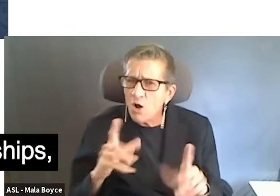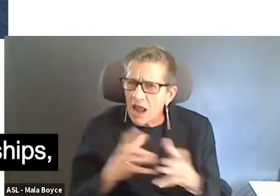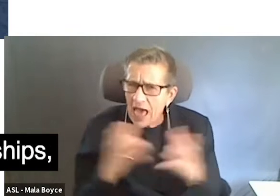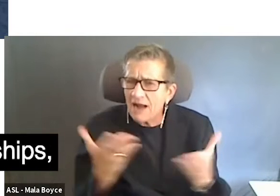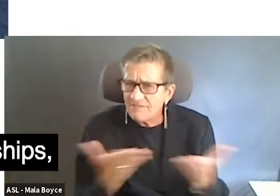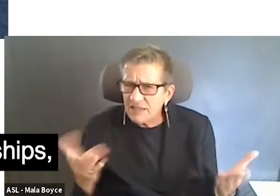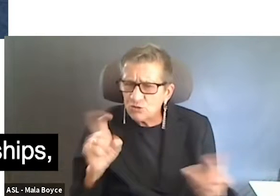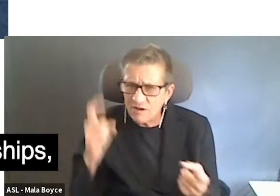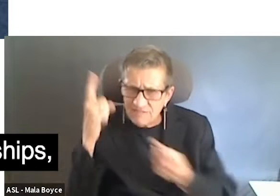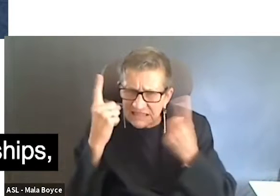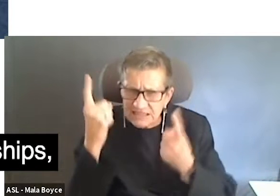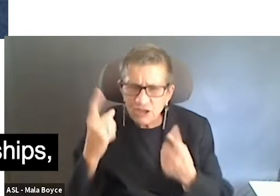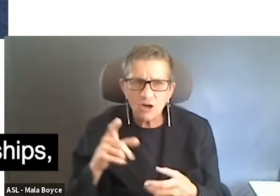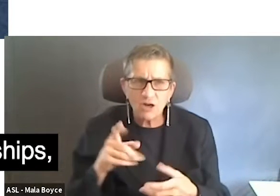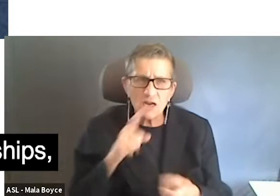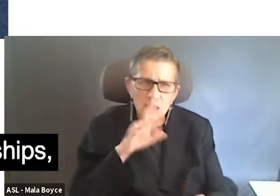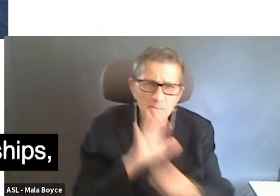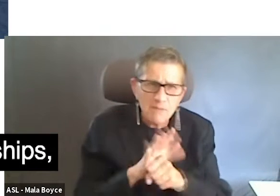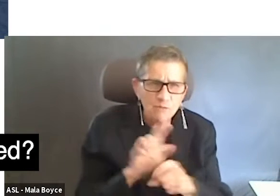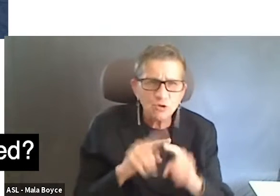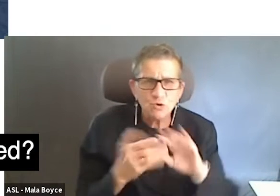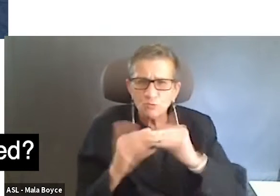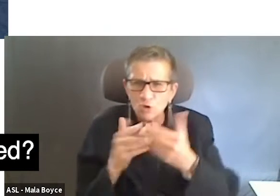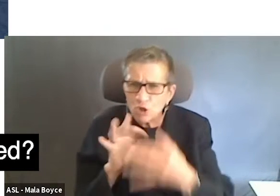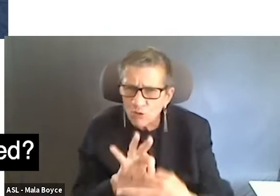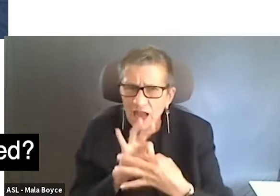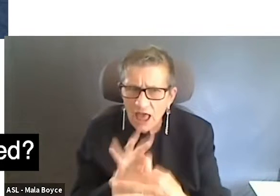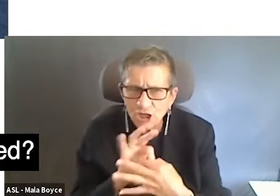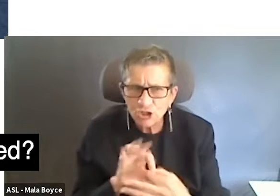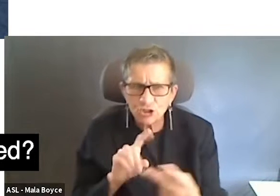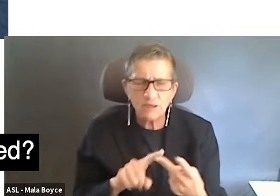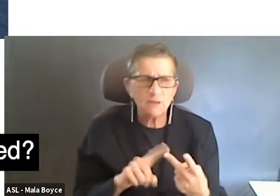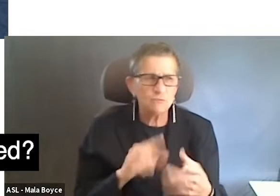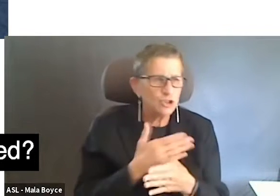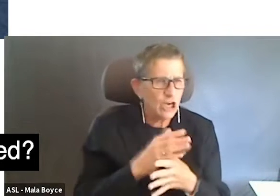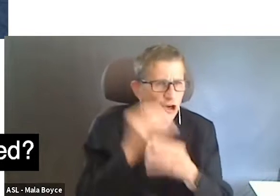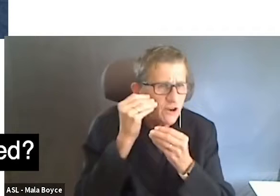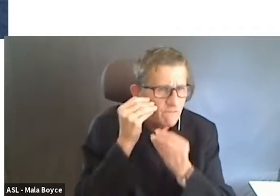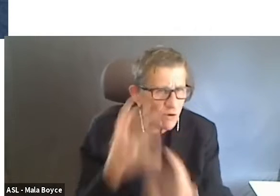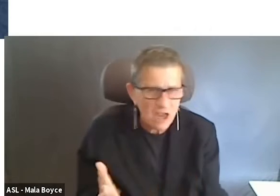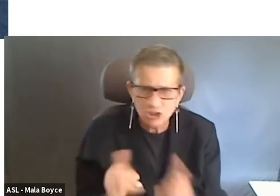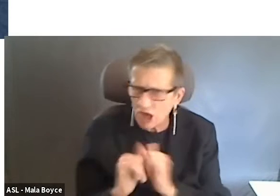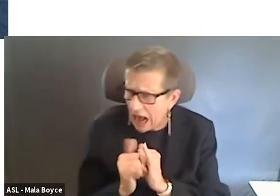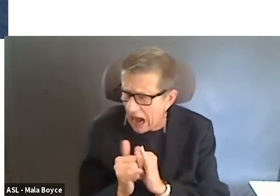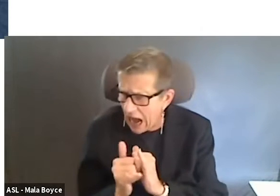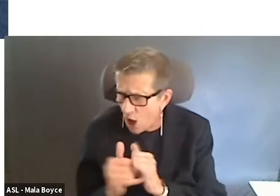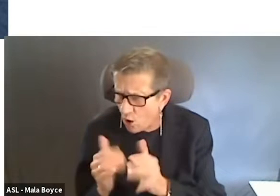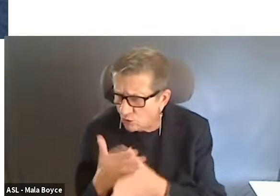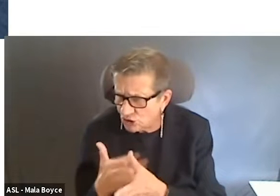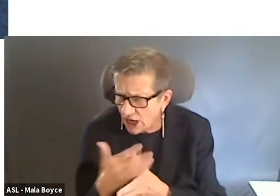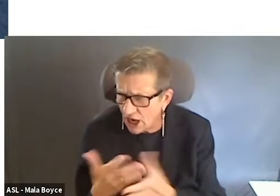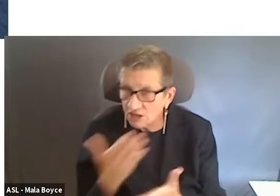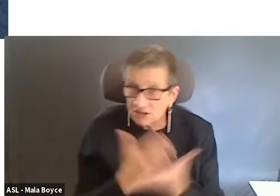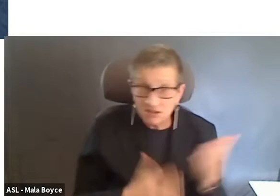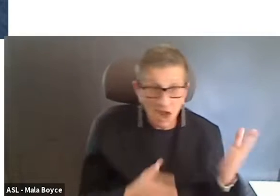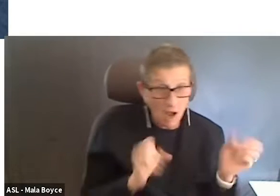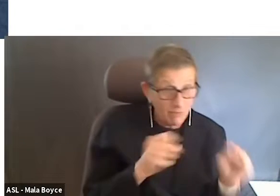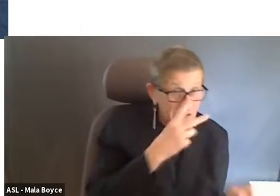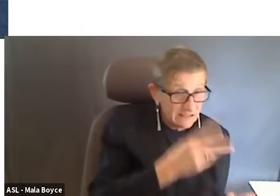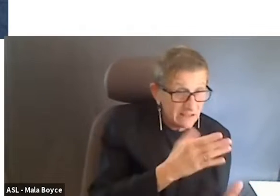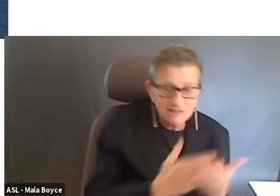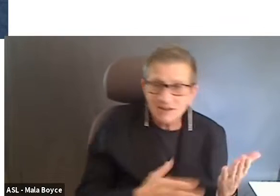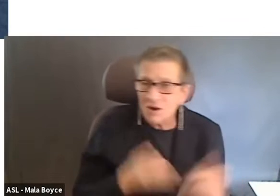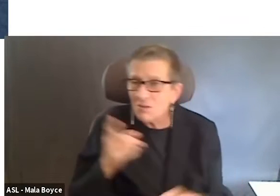So commitment to community relationships, information sharing, how is that shared? Some of that might be visible, some of it you might have